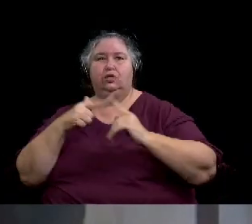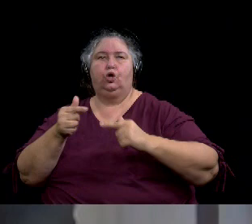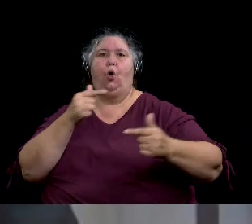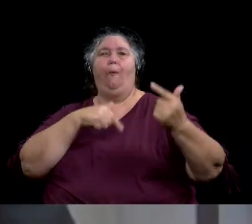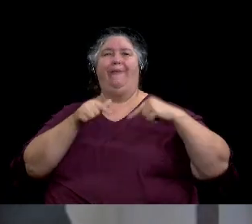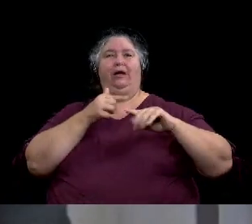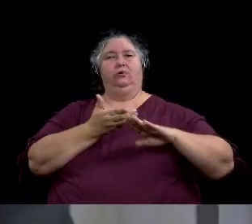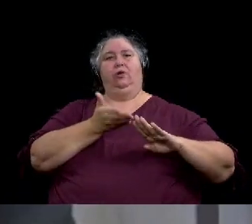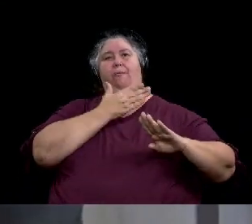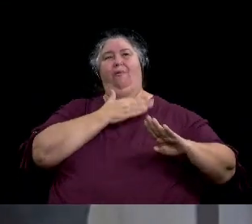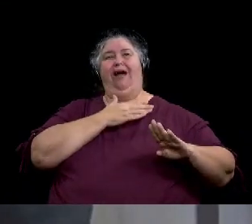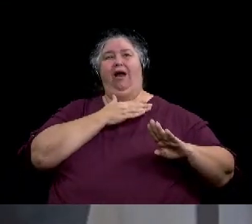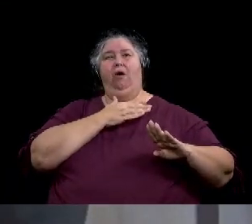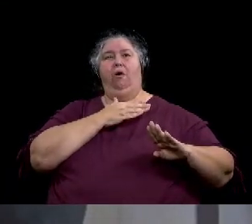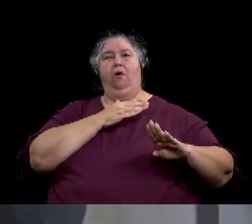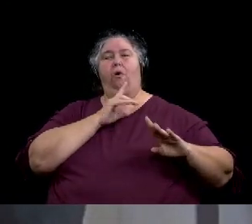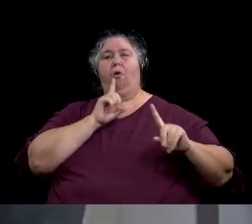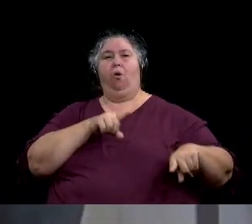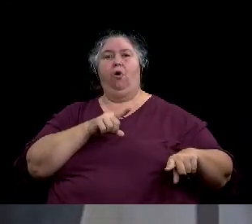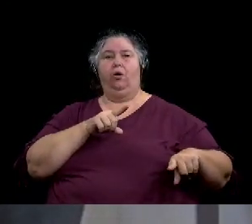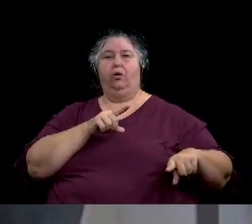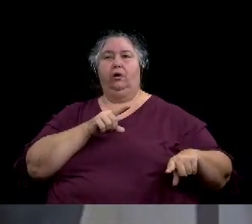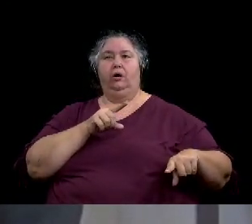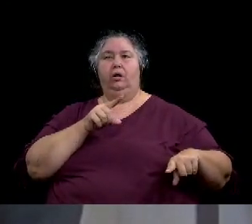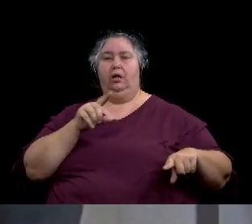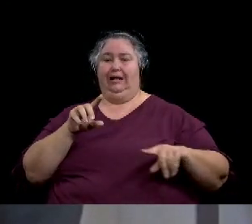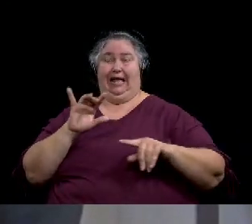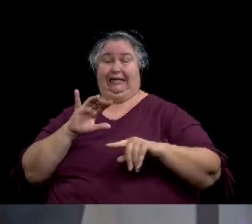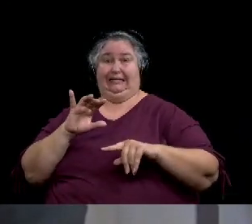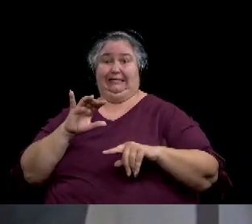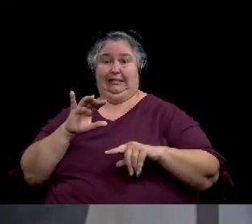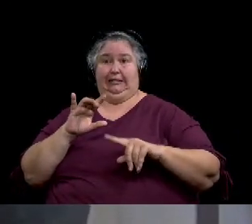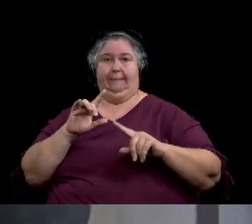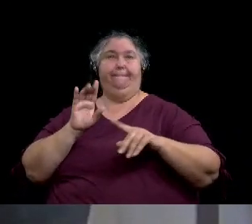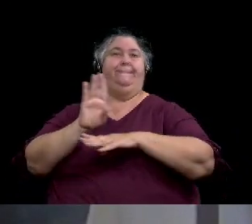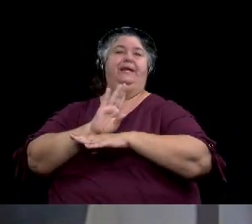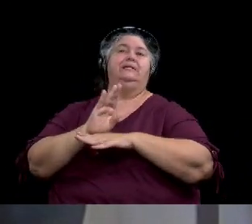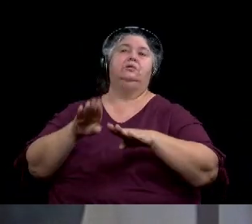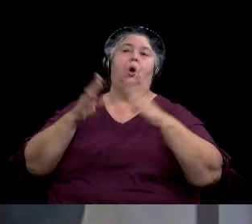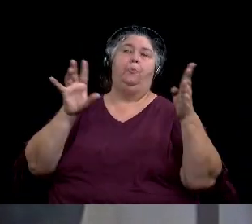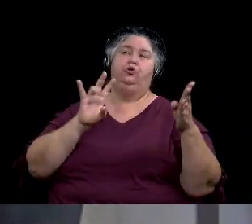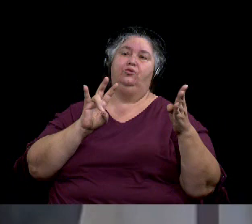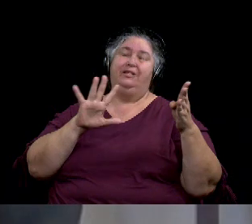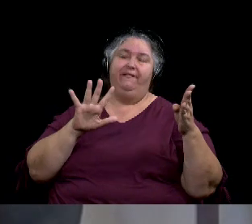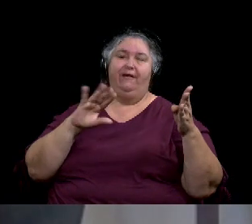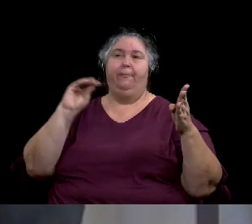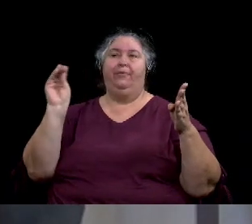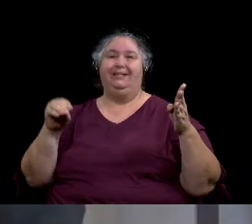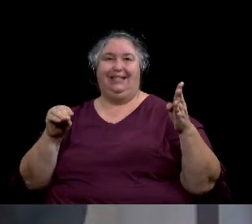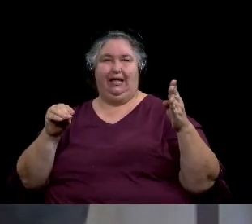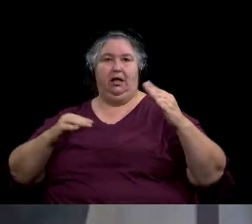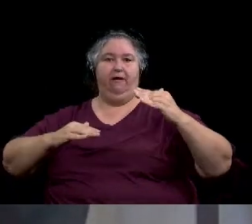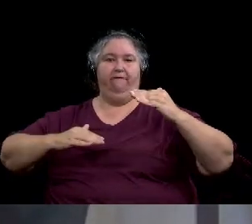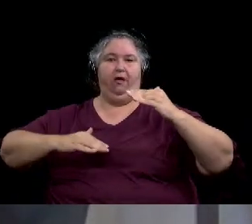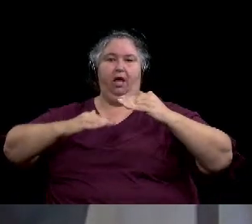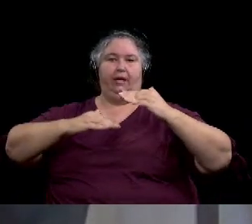order, which we'd come back from 75% occupancy in restaurants and places of business to